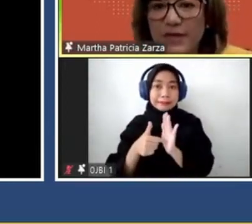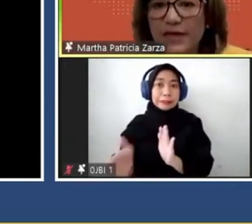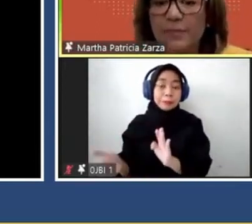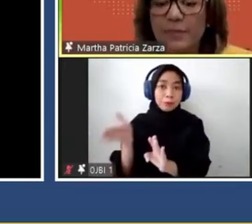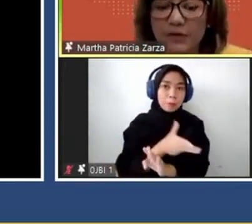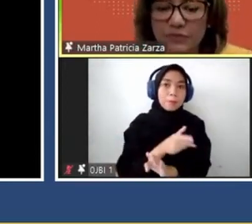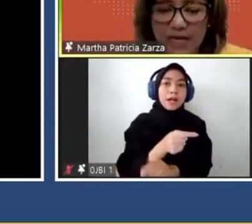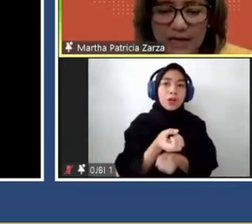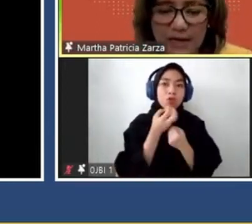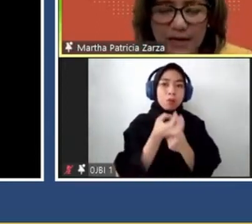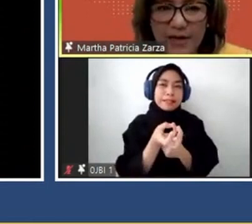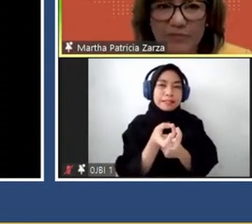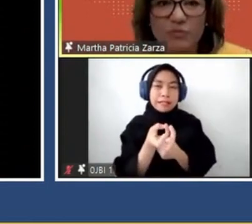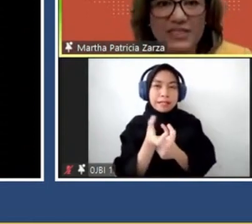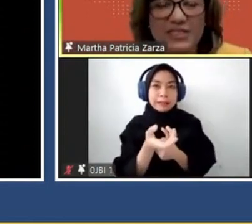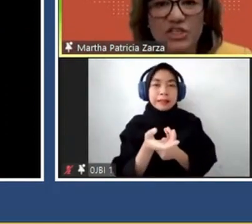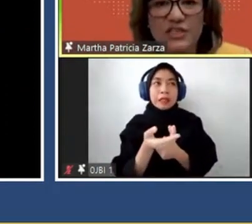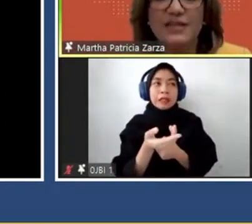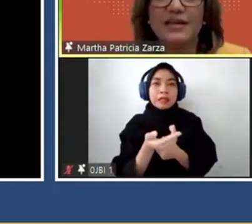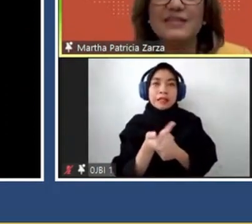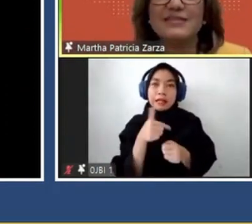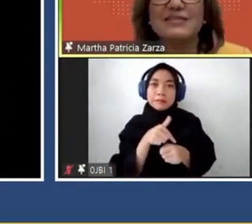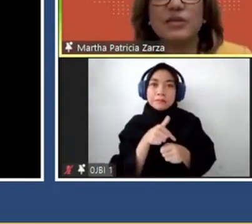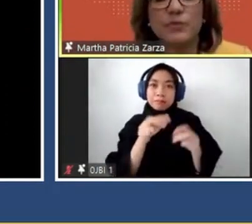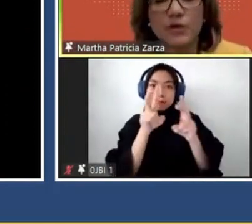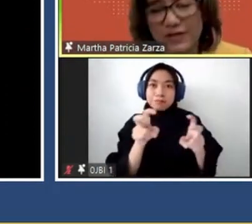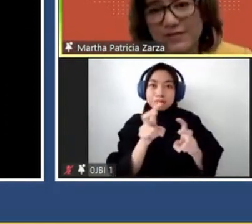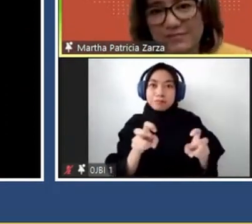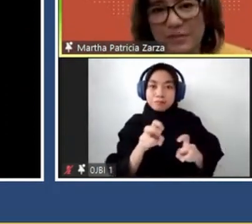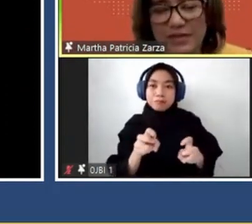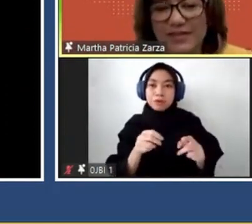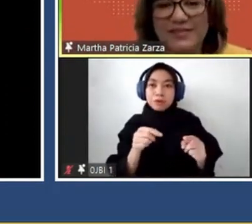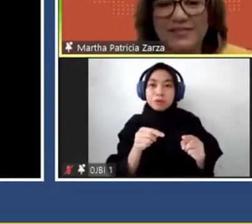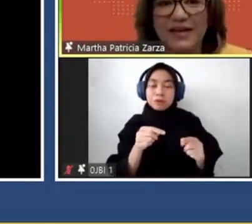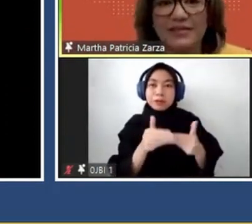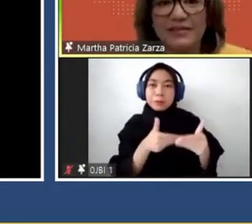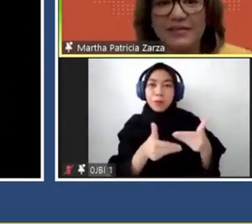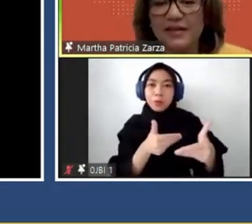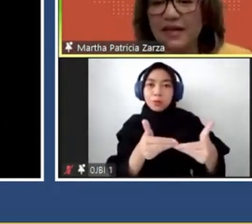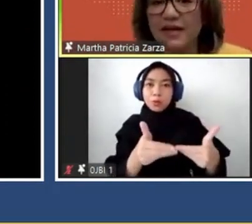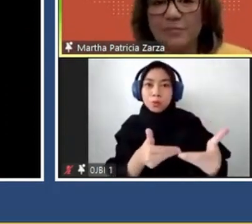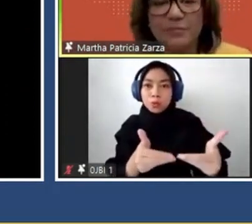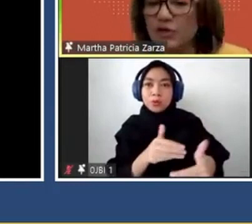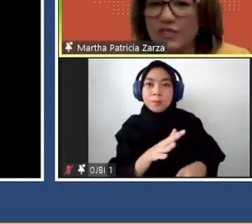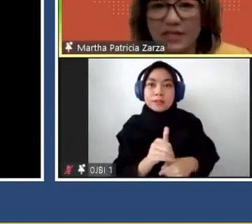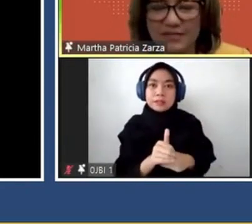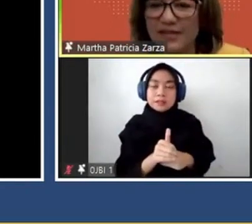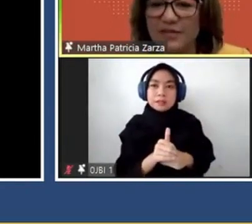going to be about research that is still in progress. It's